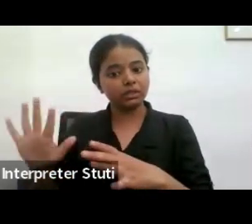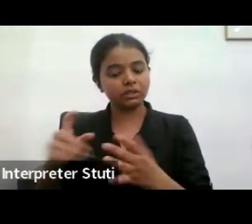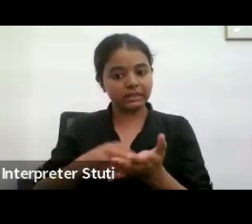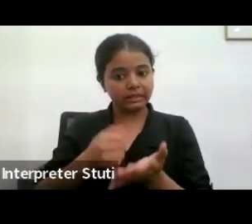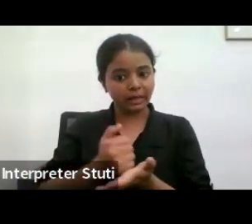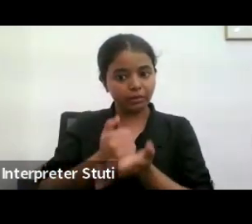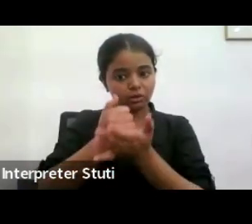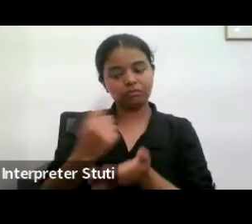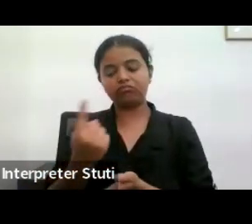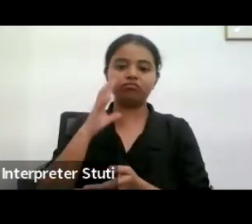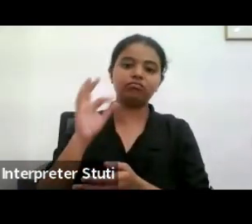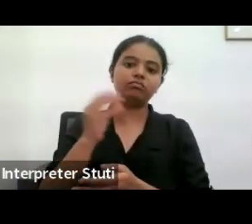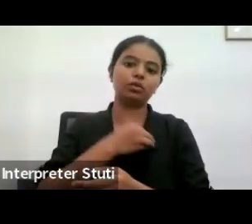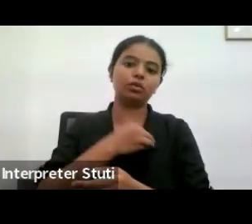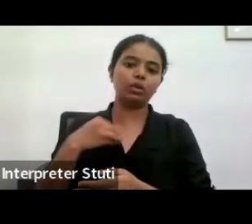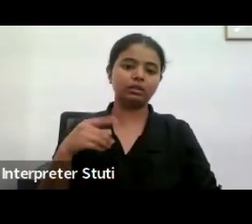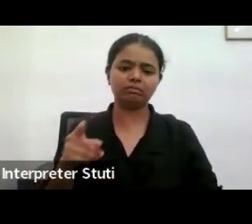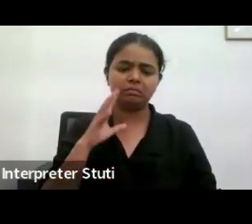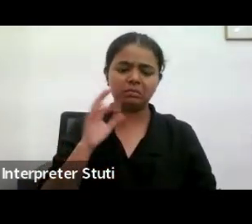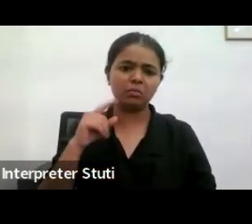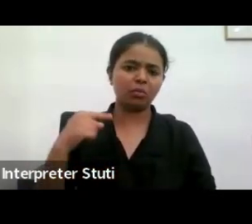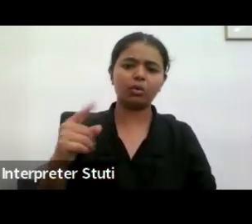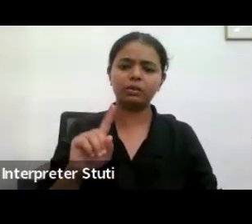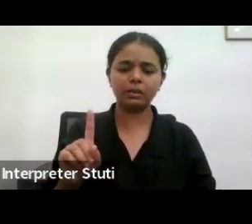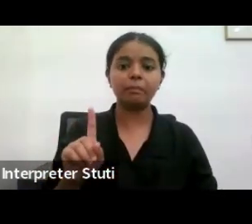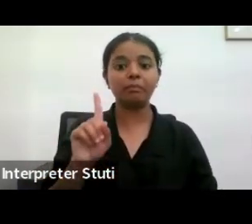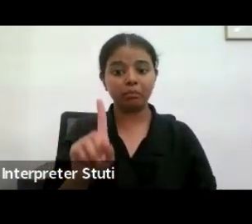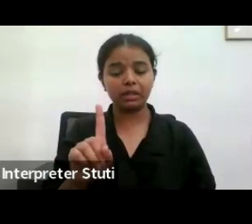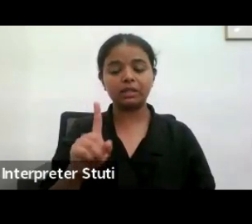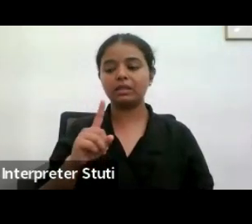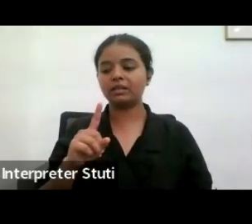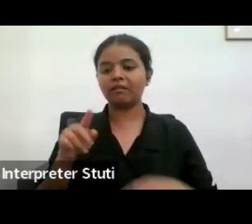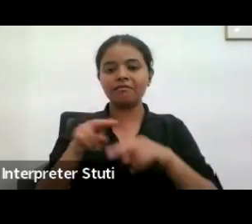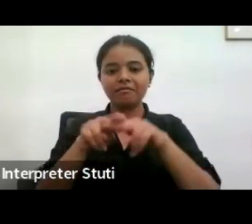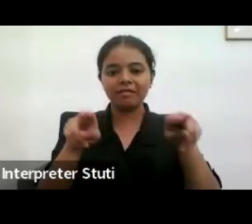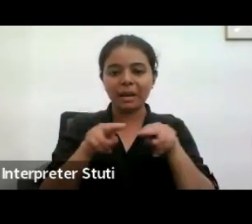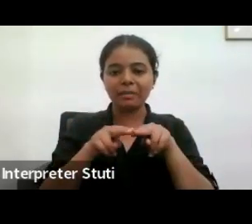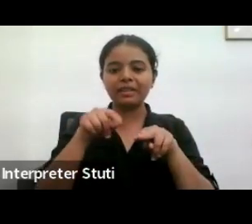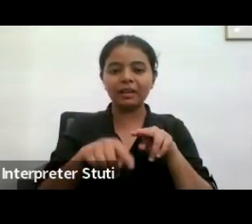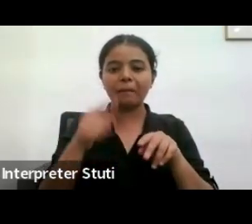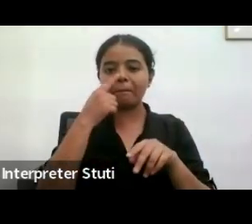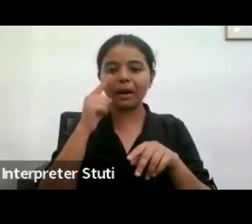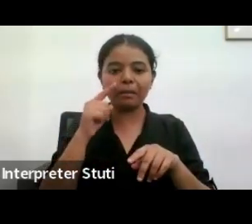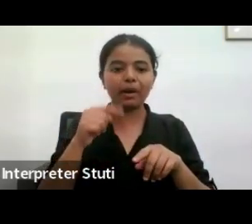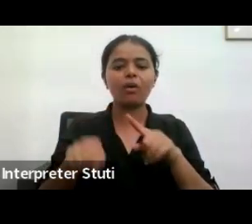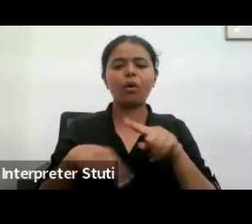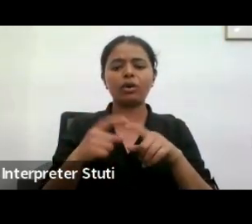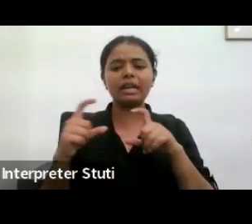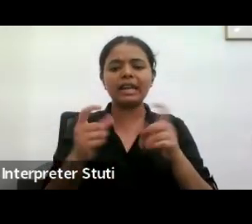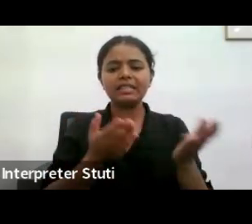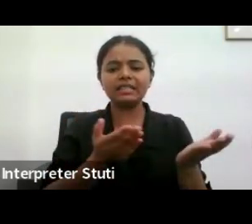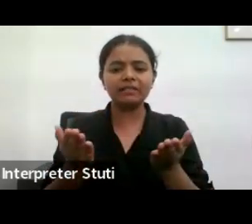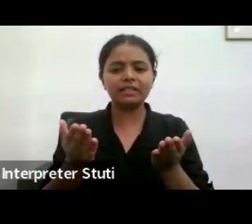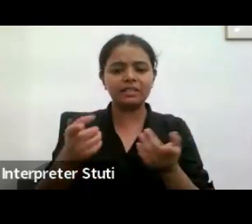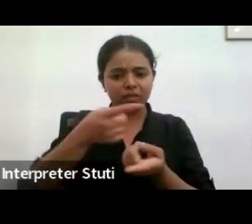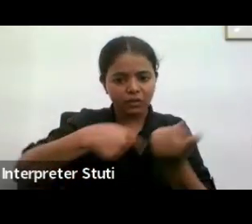child. And very often families get involved, and those of us who make care plans for the child,